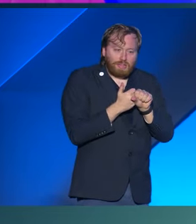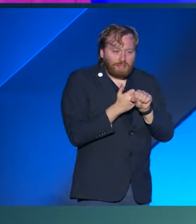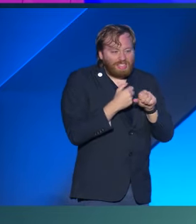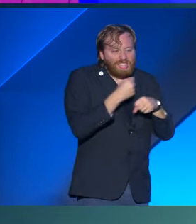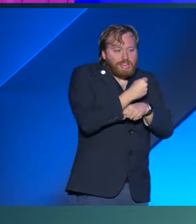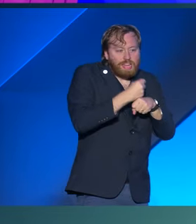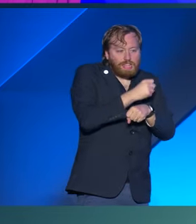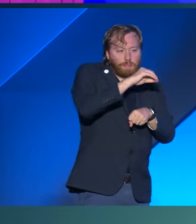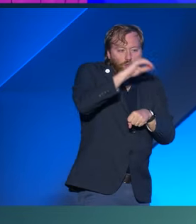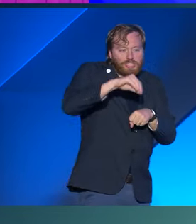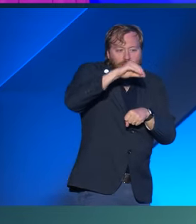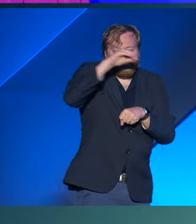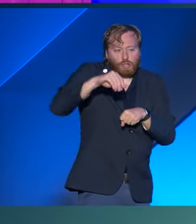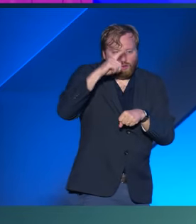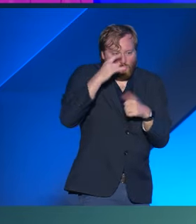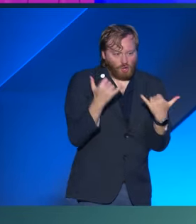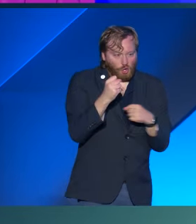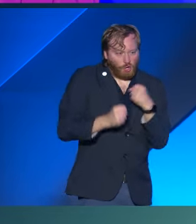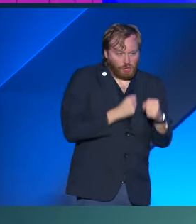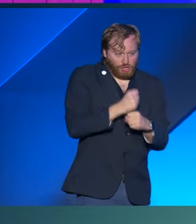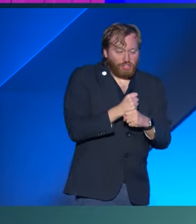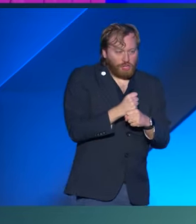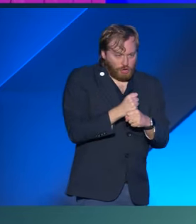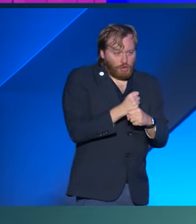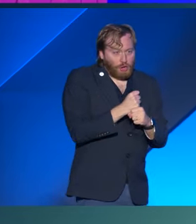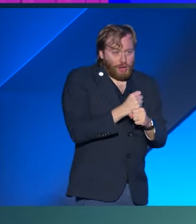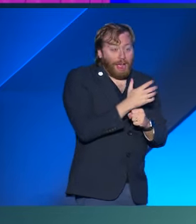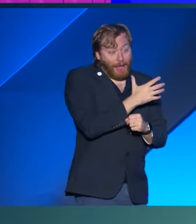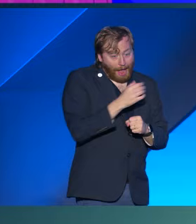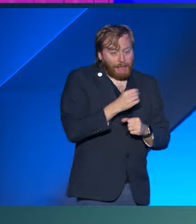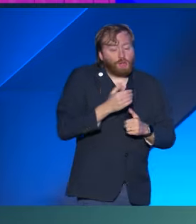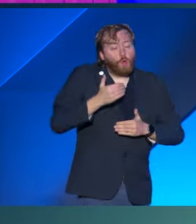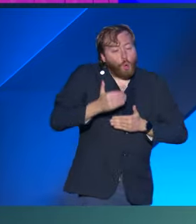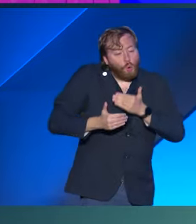year and year-over-year benchmark progress reporting.